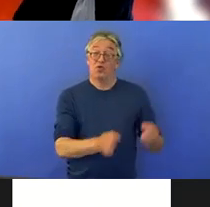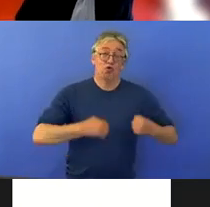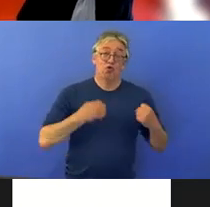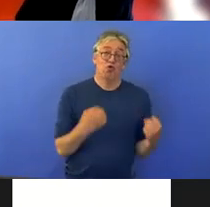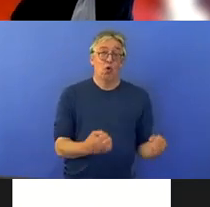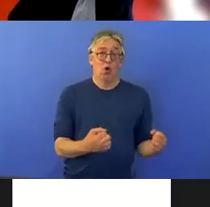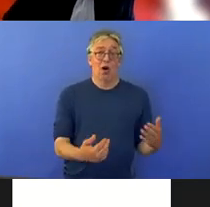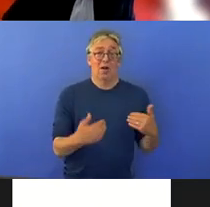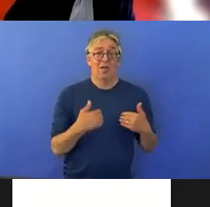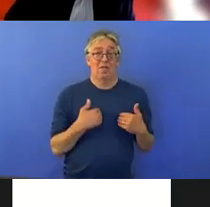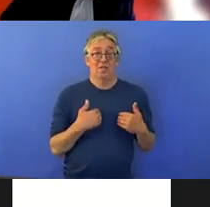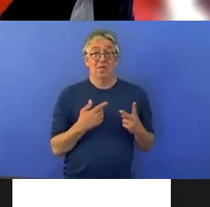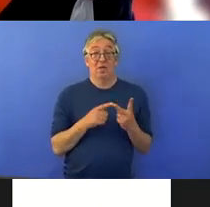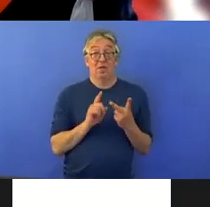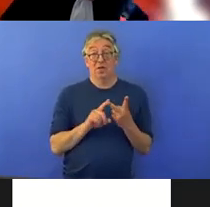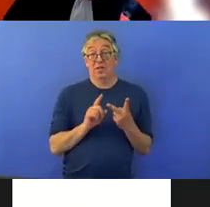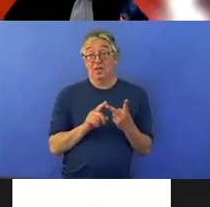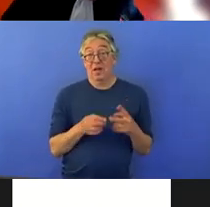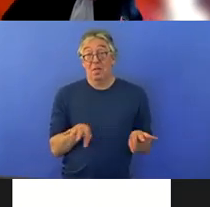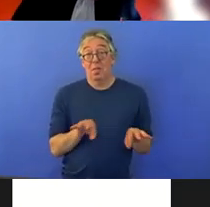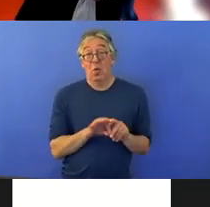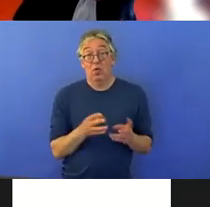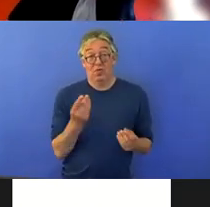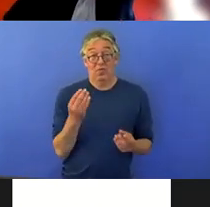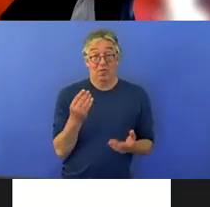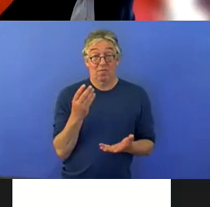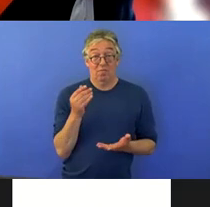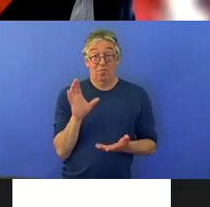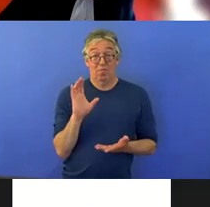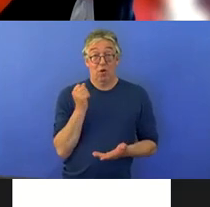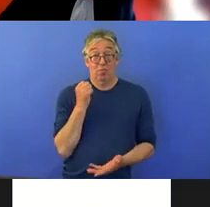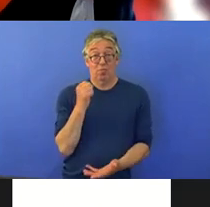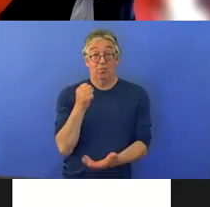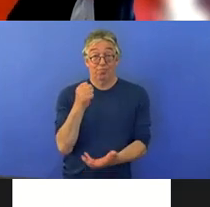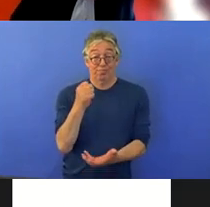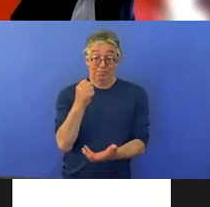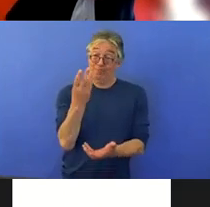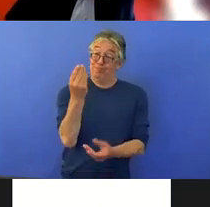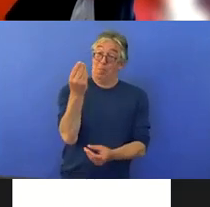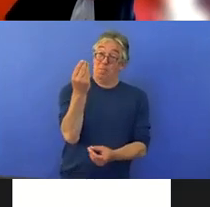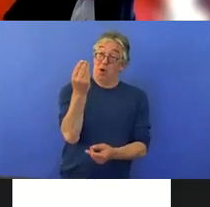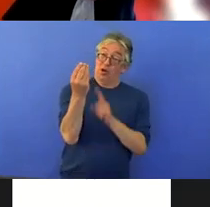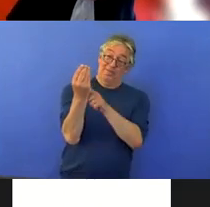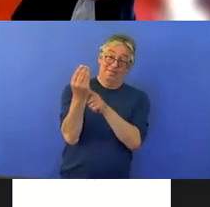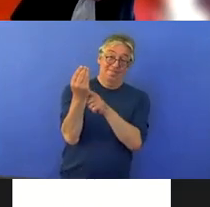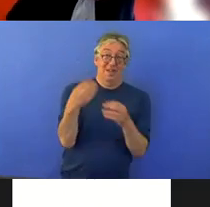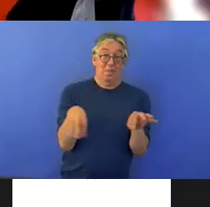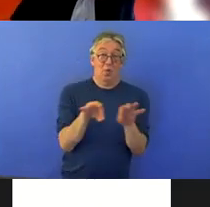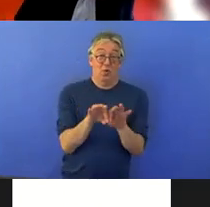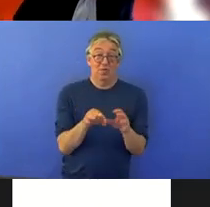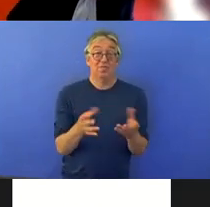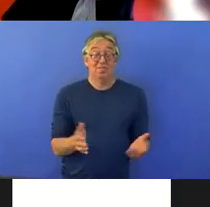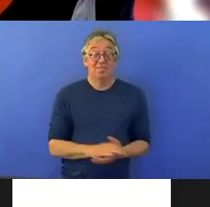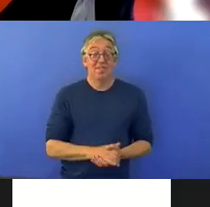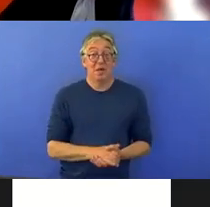think financing is critical. No, I don't need to tell any of you this. And I think we continue to need to look at where